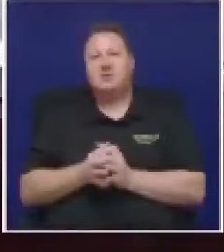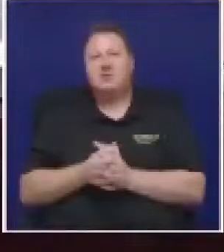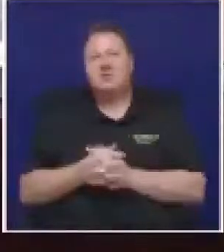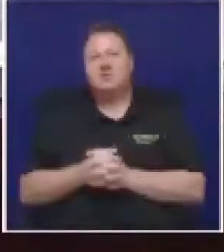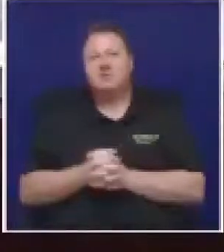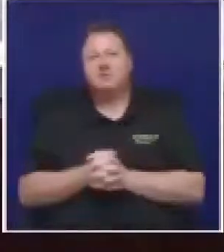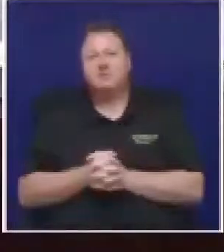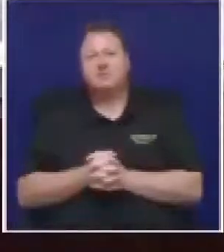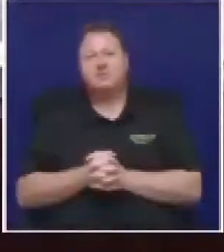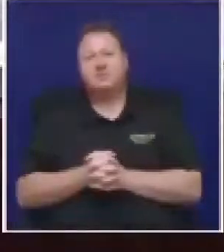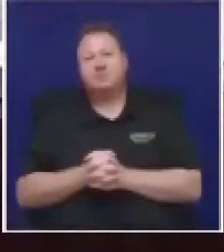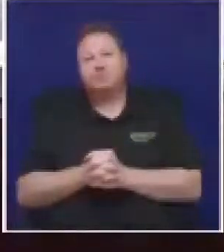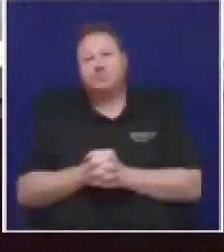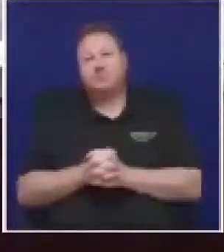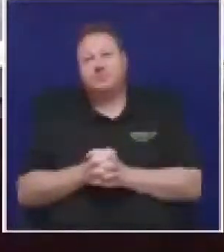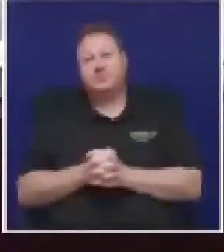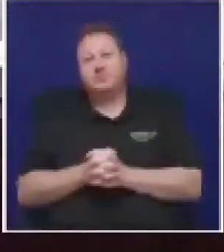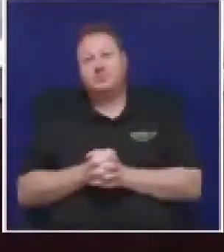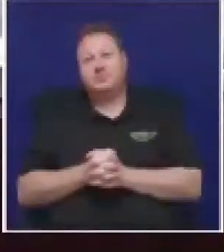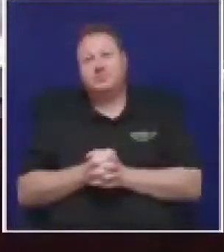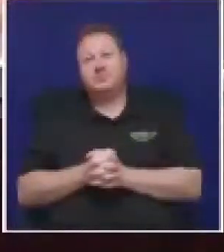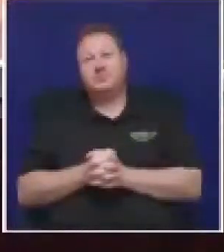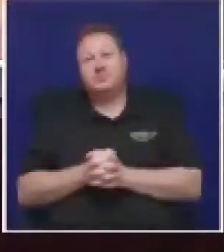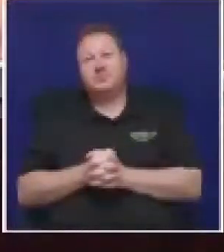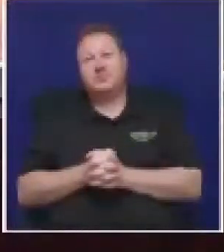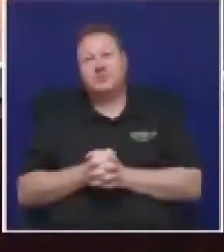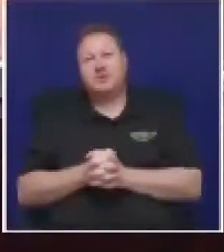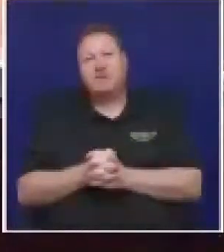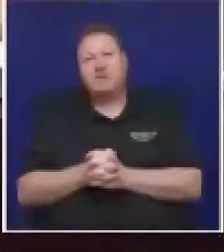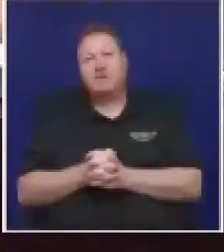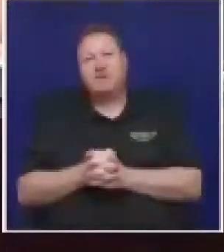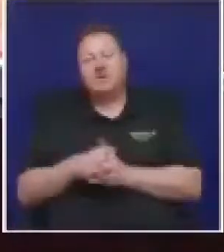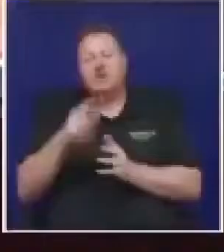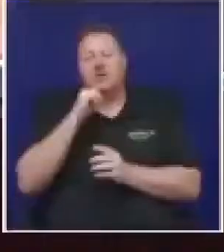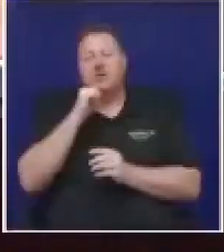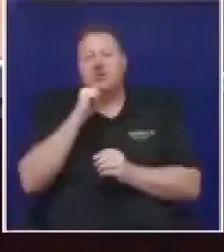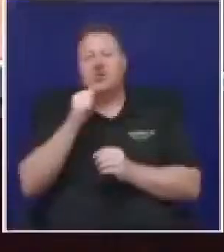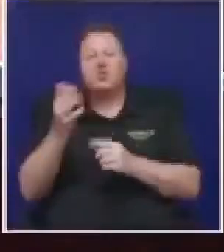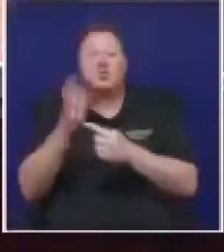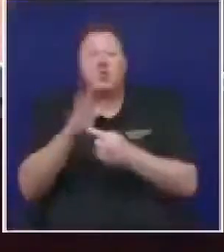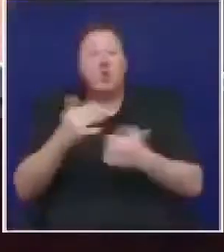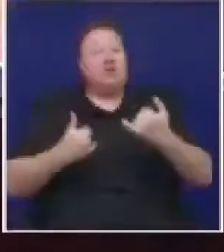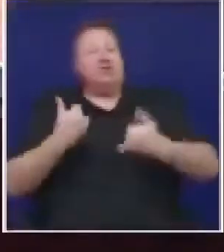It shouldn't be a sign of joy, honorable members. It's a sign of focus.